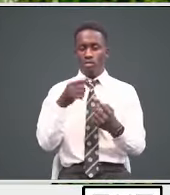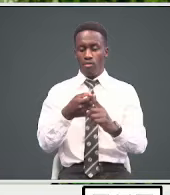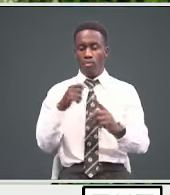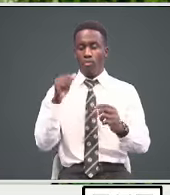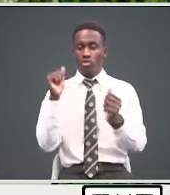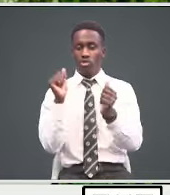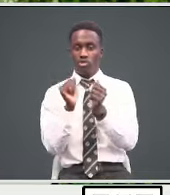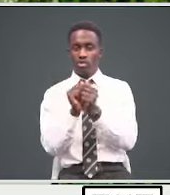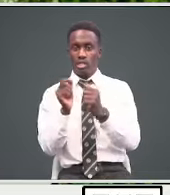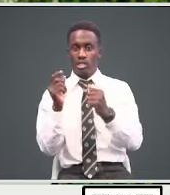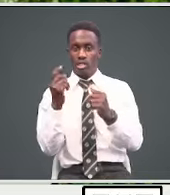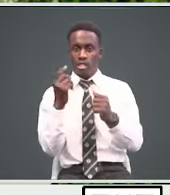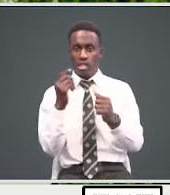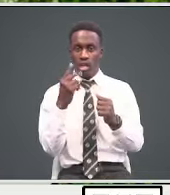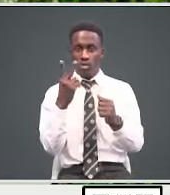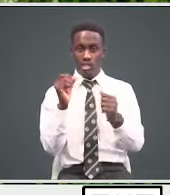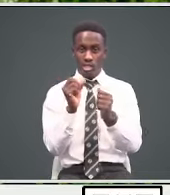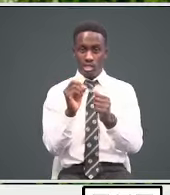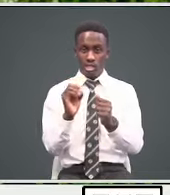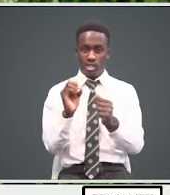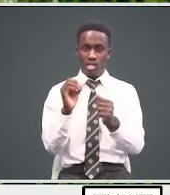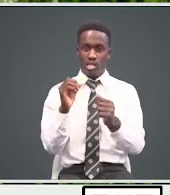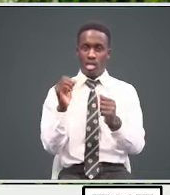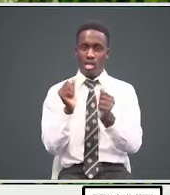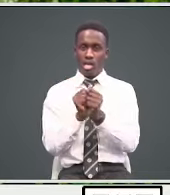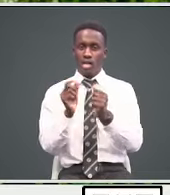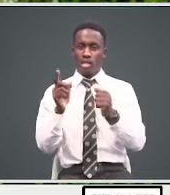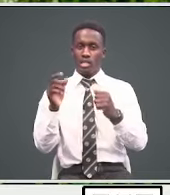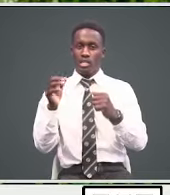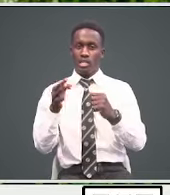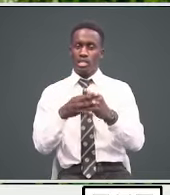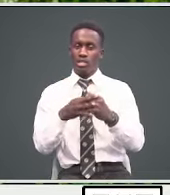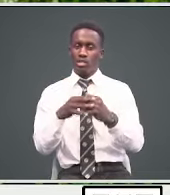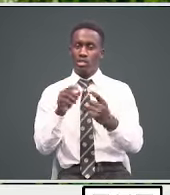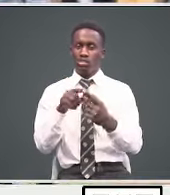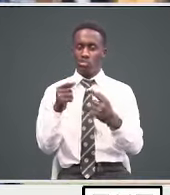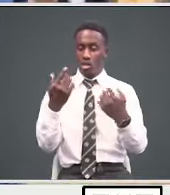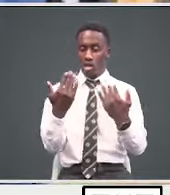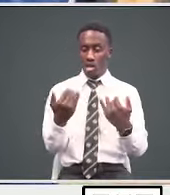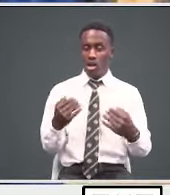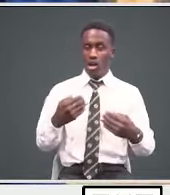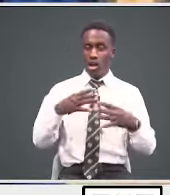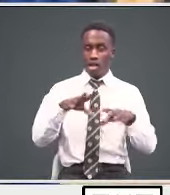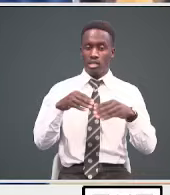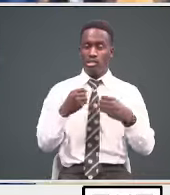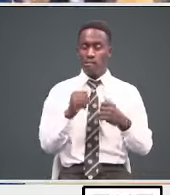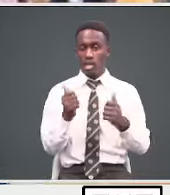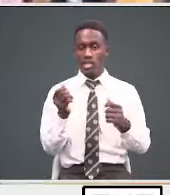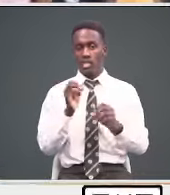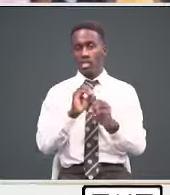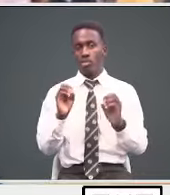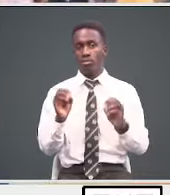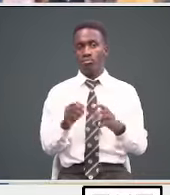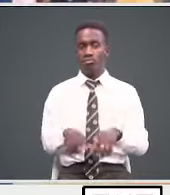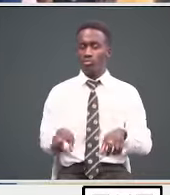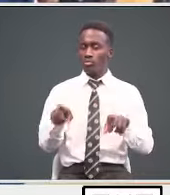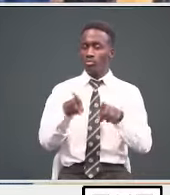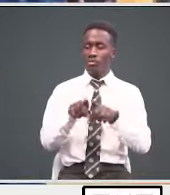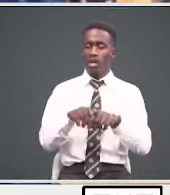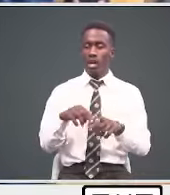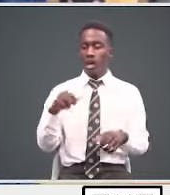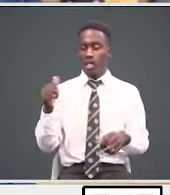not received any amount of our money. Her claims are supported by Agustino Ching, the head teacher, Kiambu